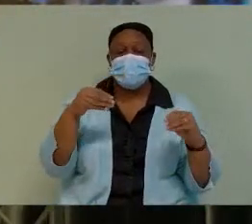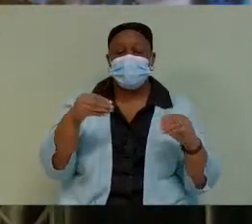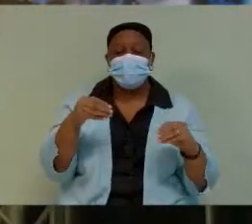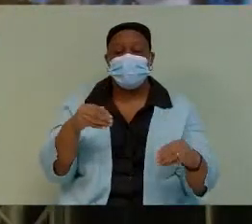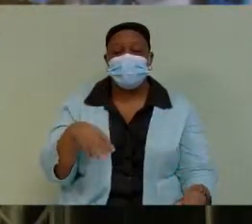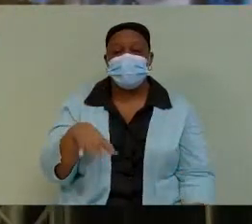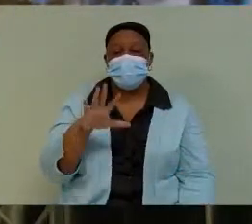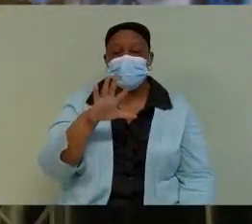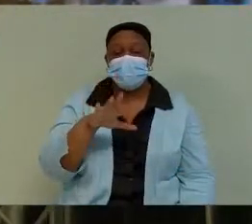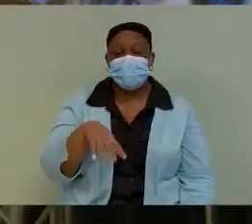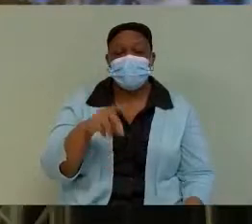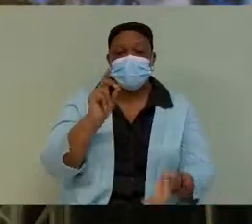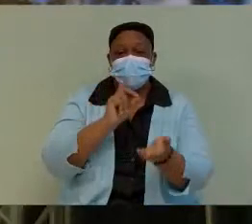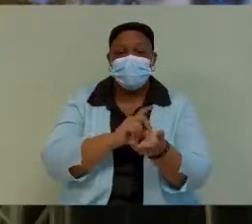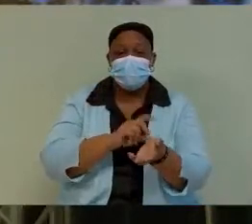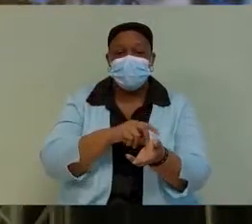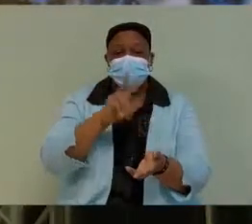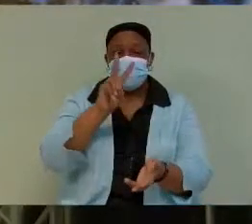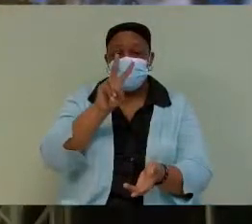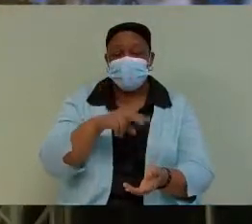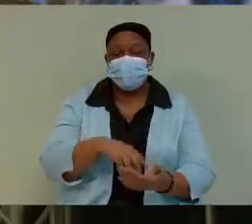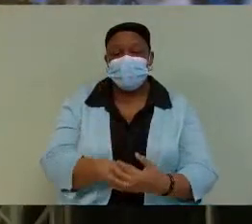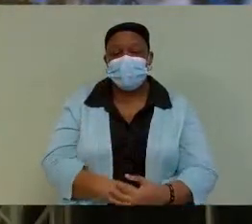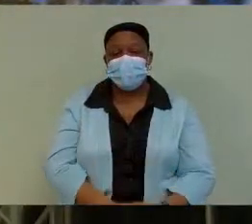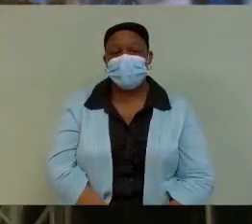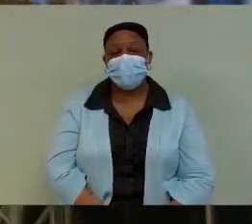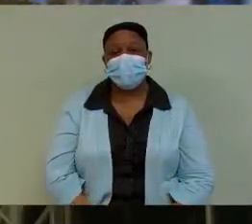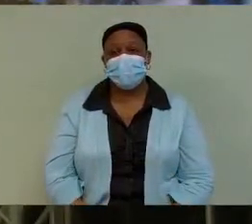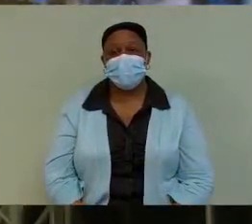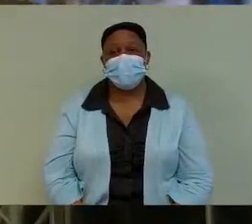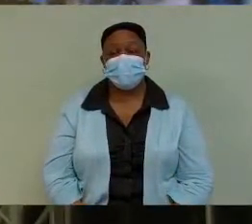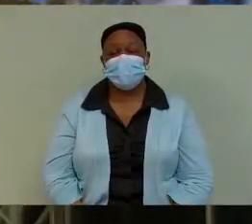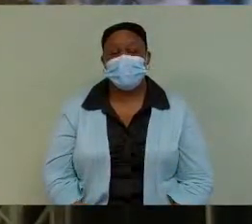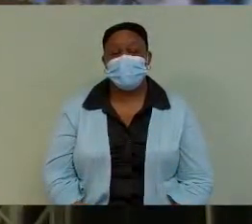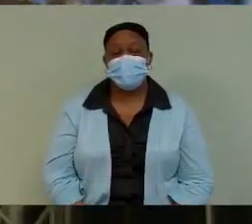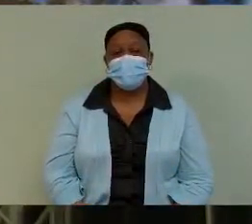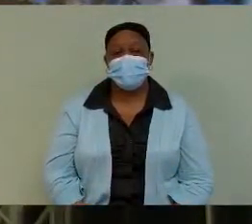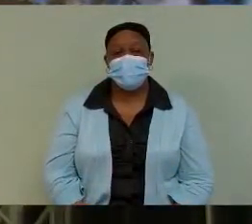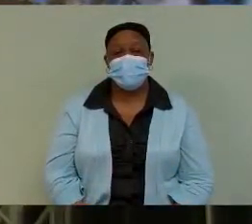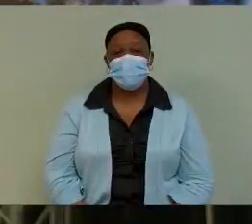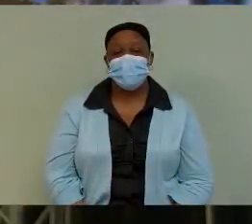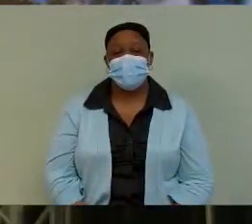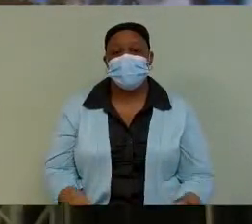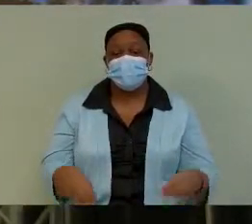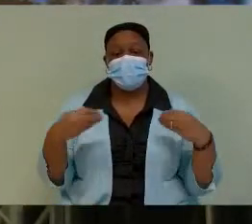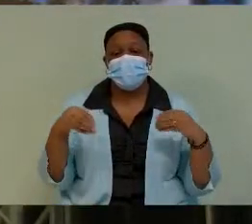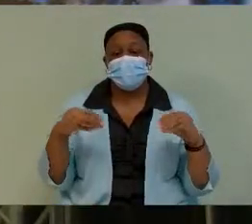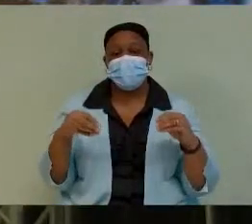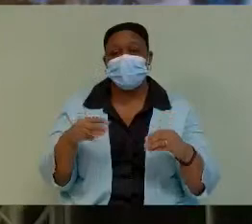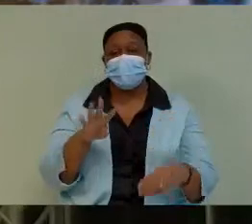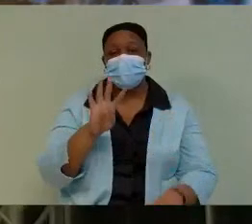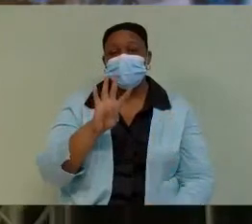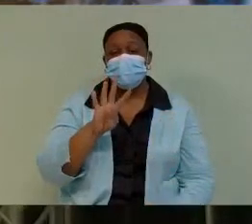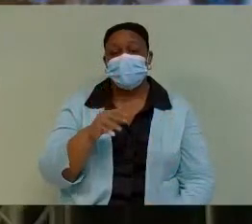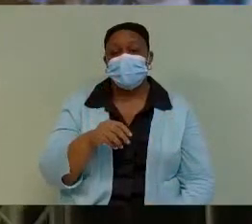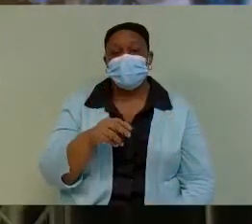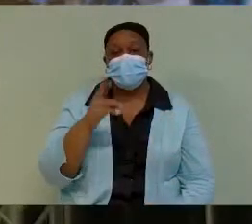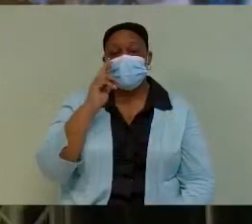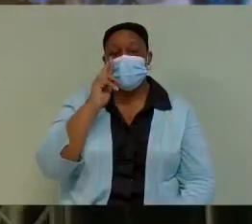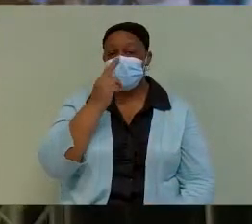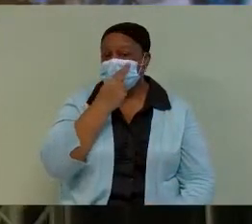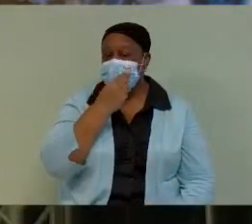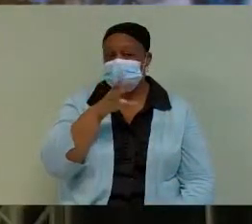were 2. Broker agents, there was 1. Supermarkets, 4.